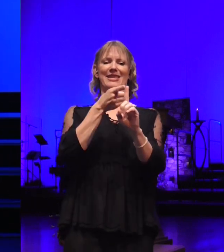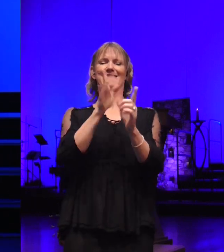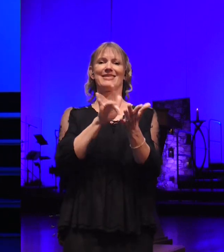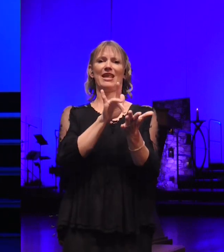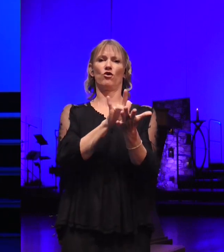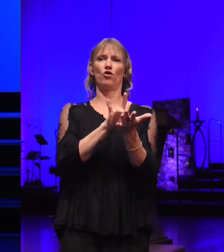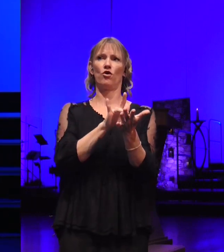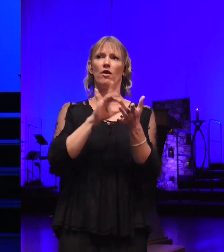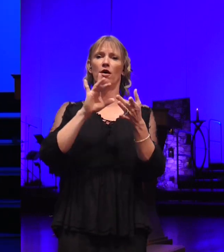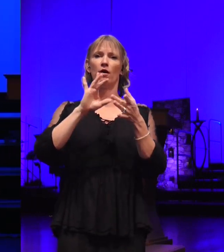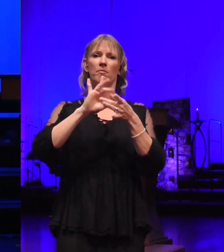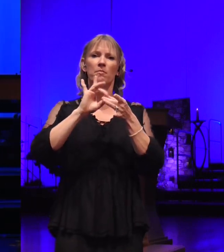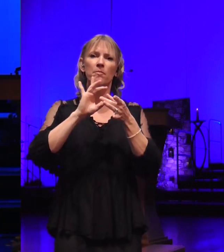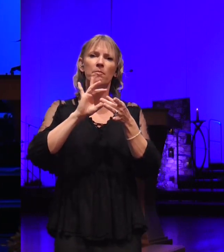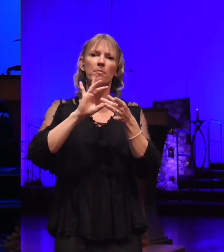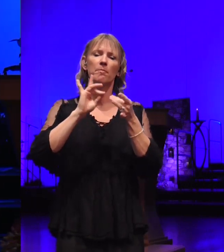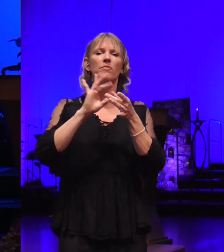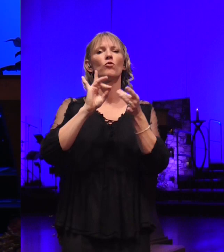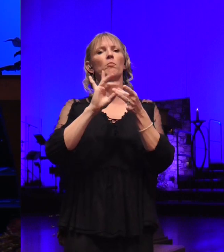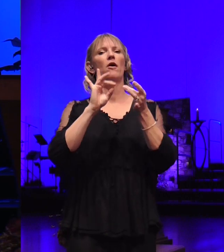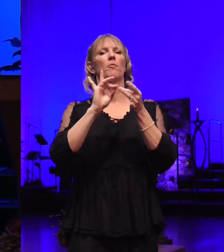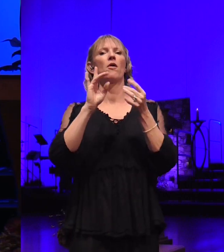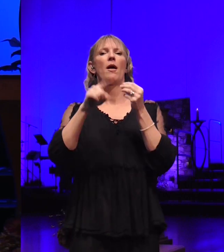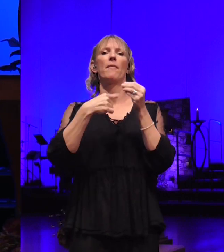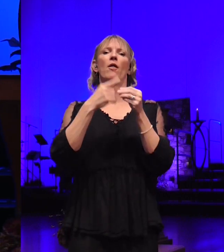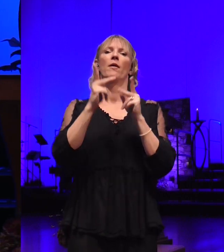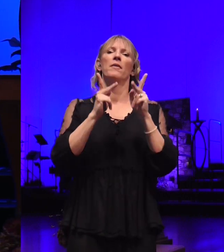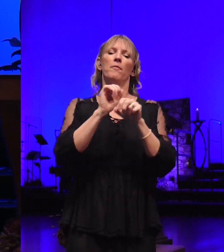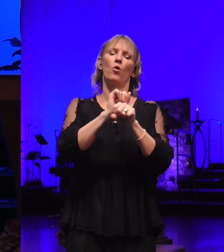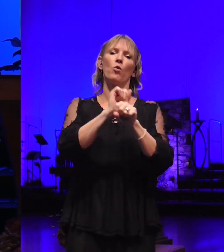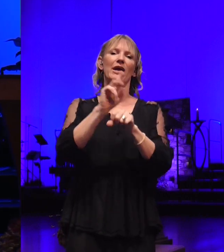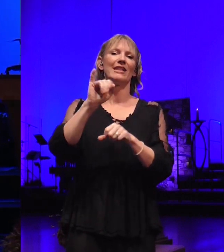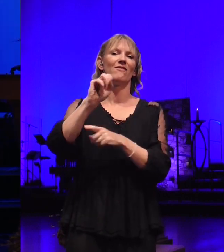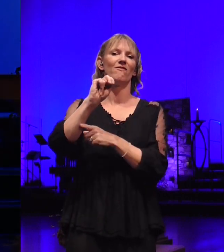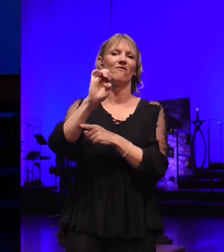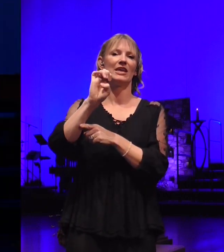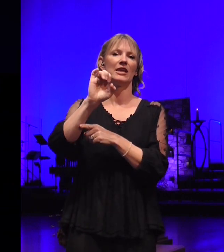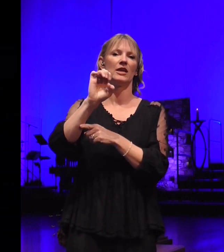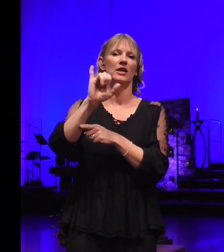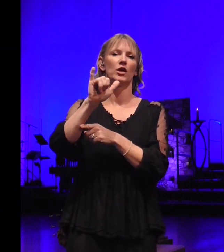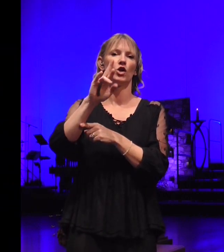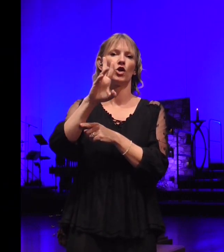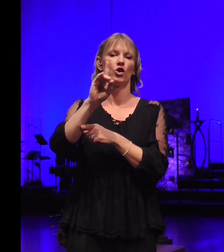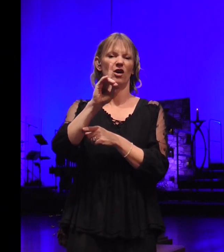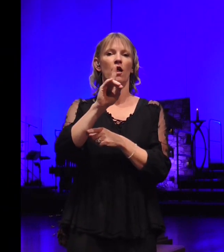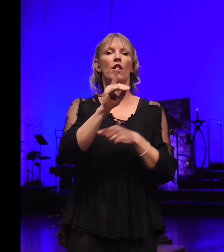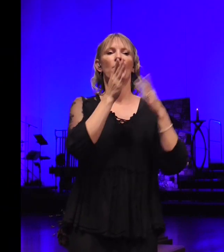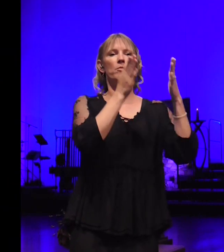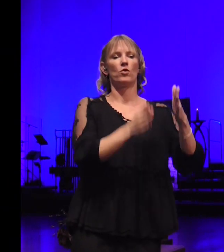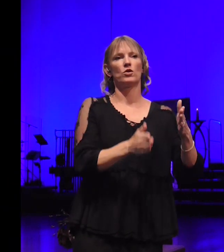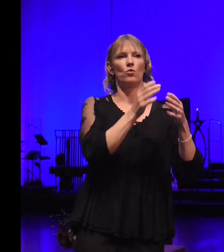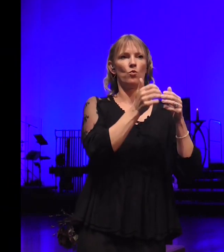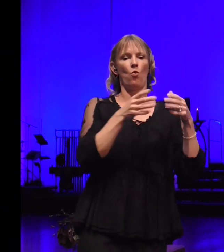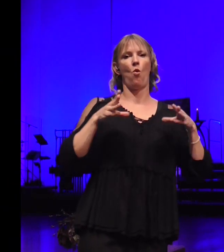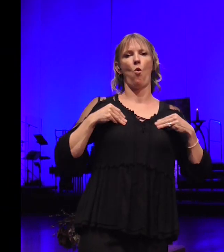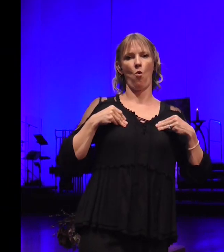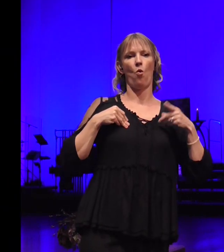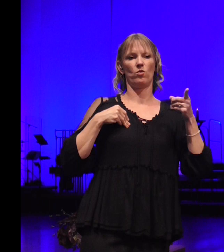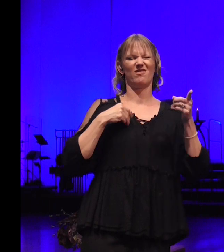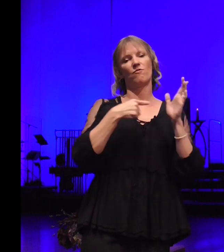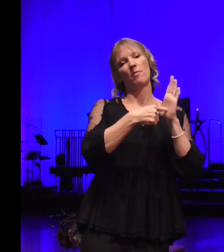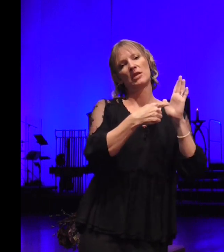of the laborers in the vineyard, where the master of the vineyard, representing the kingdom of